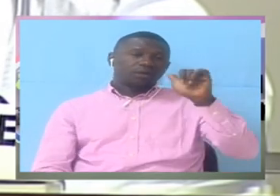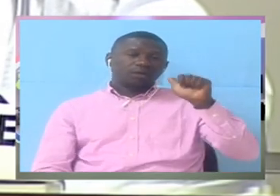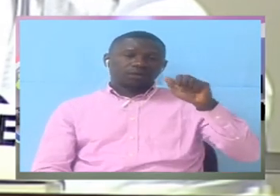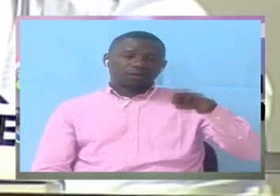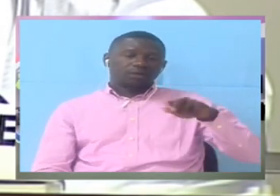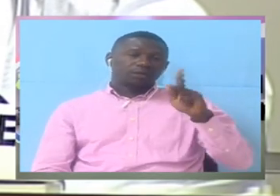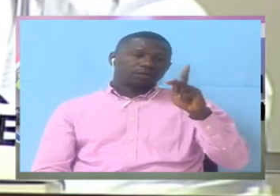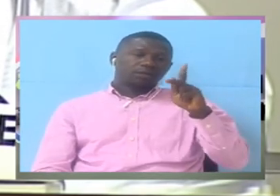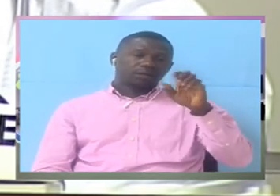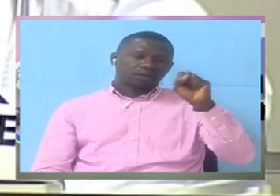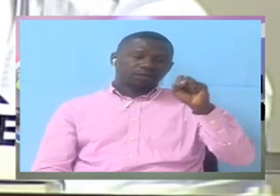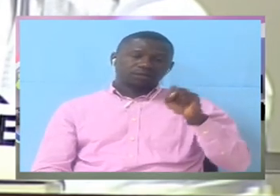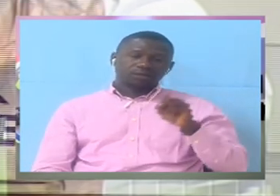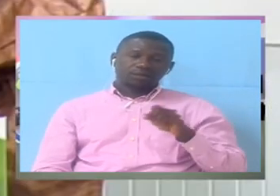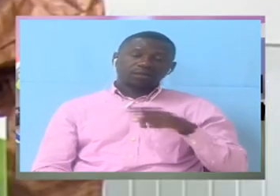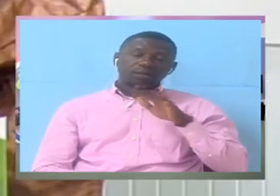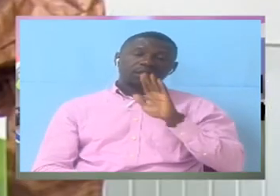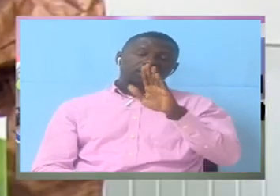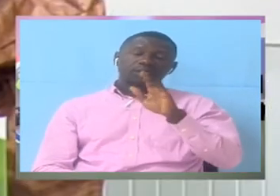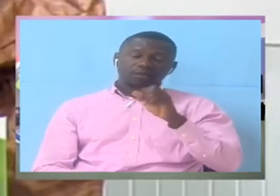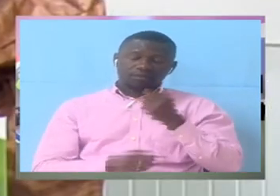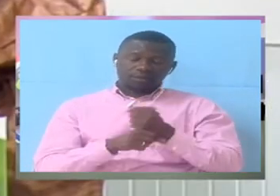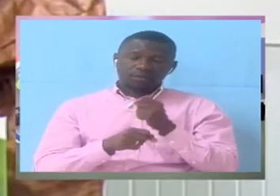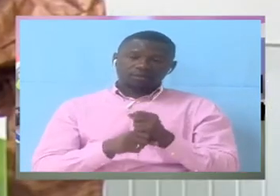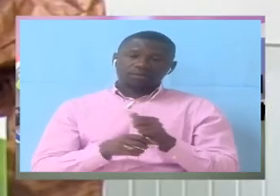became ambassador.